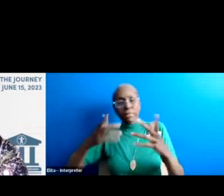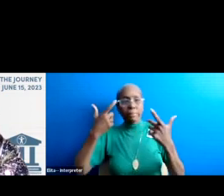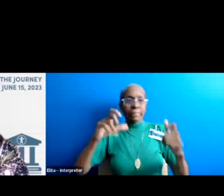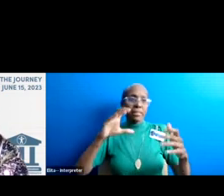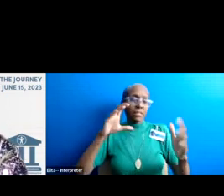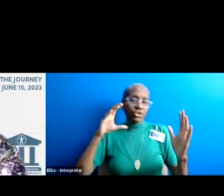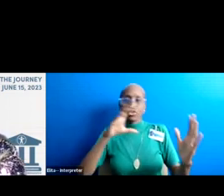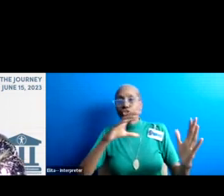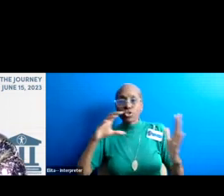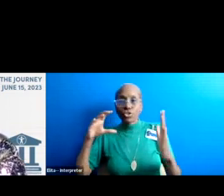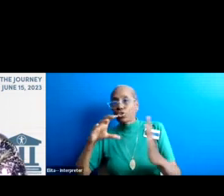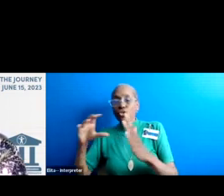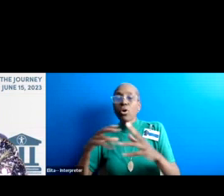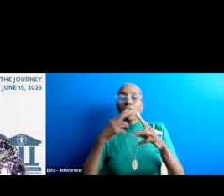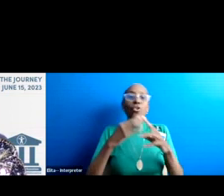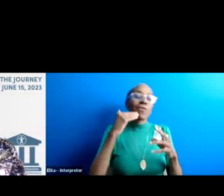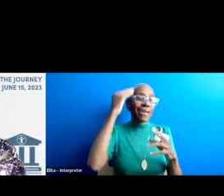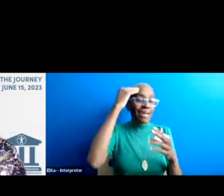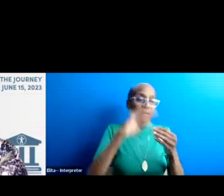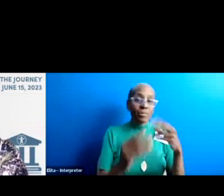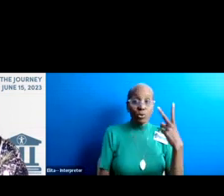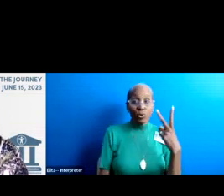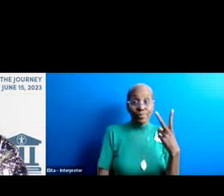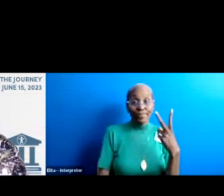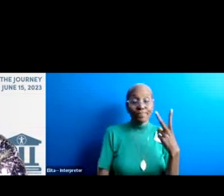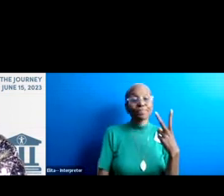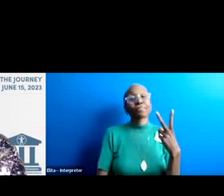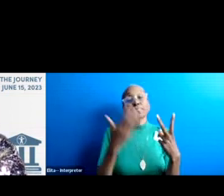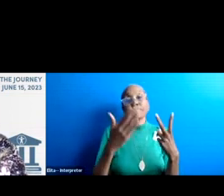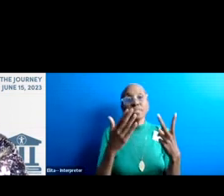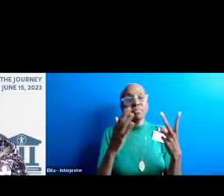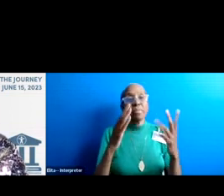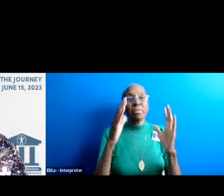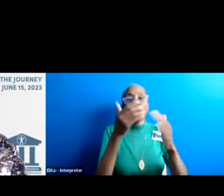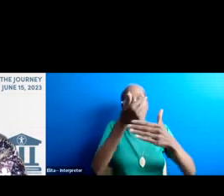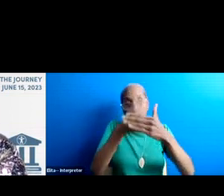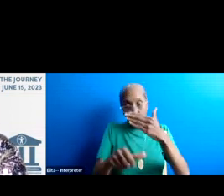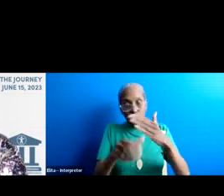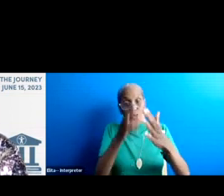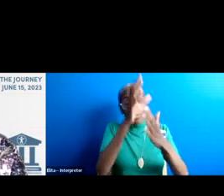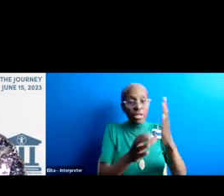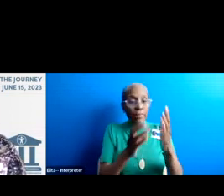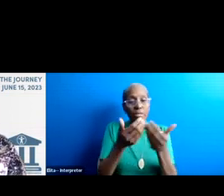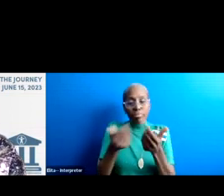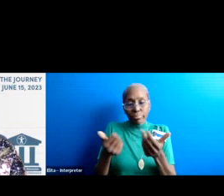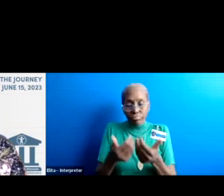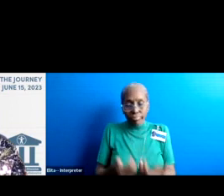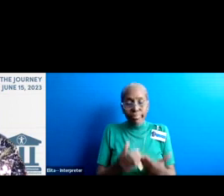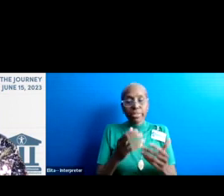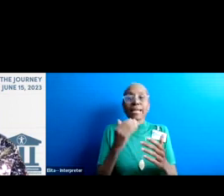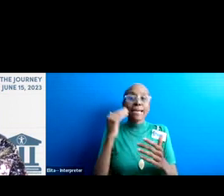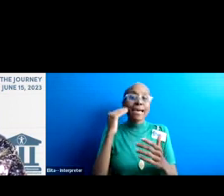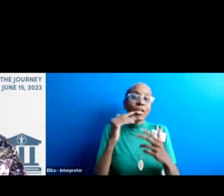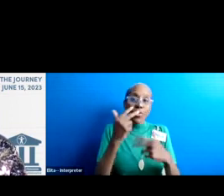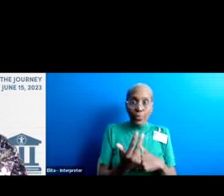content sections. Those would be your heading 2s. Then you might have subsections of a chapter. Those could be heading